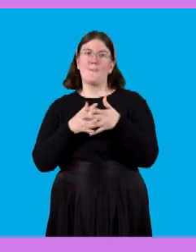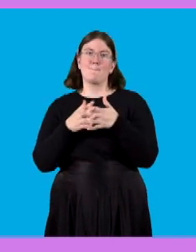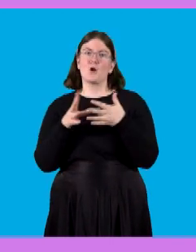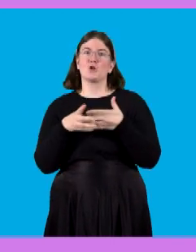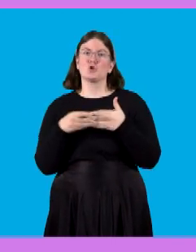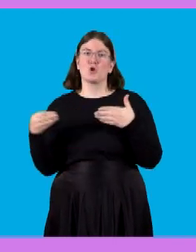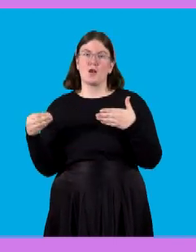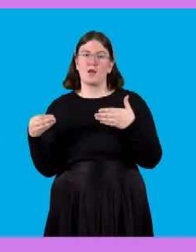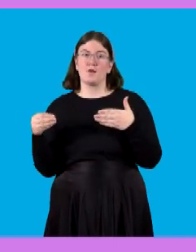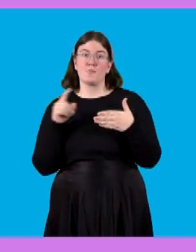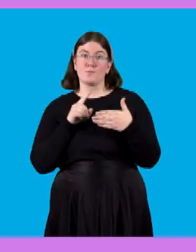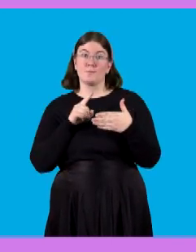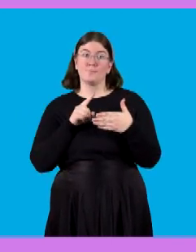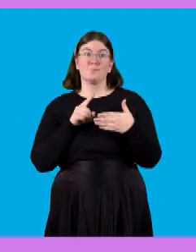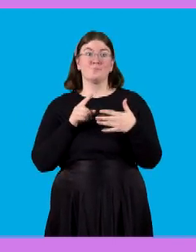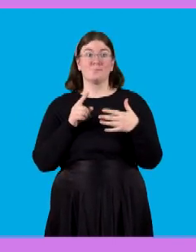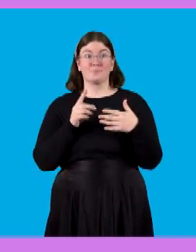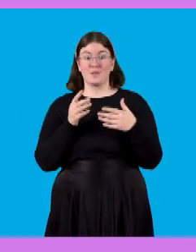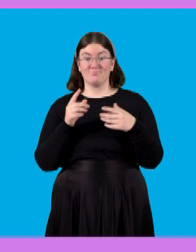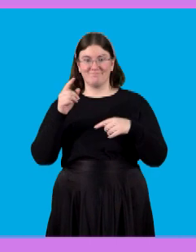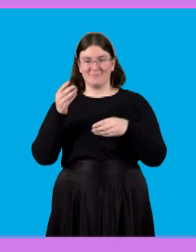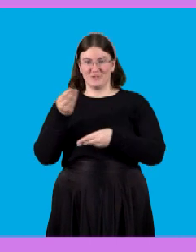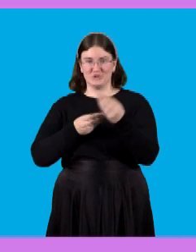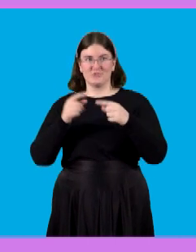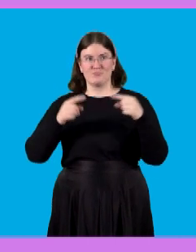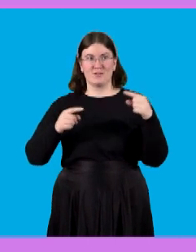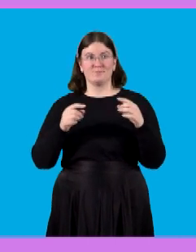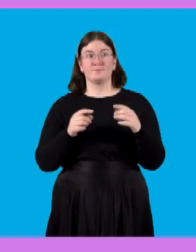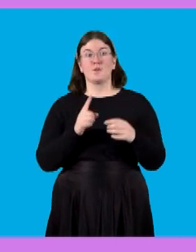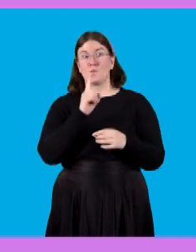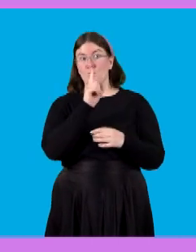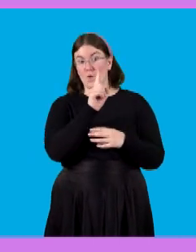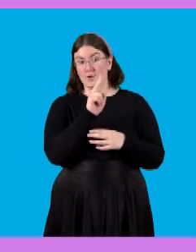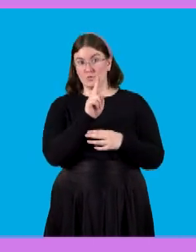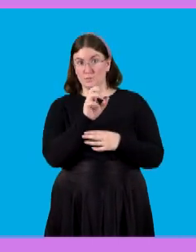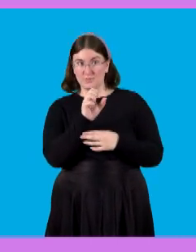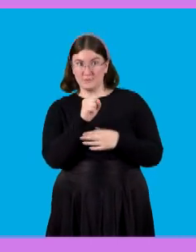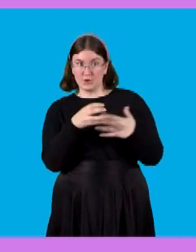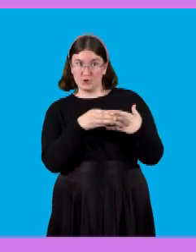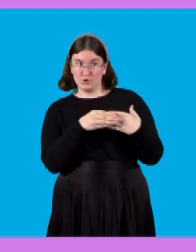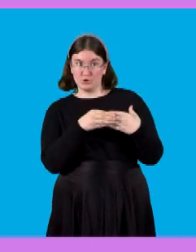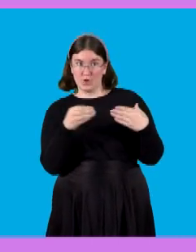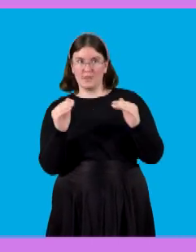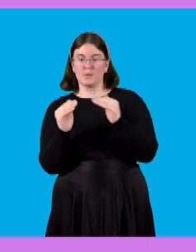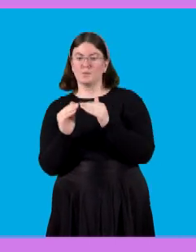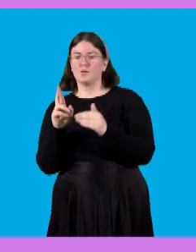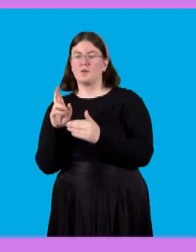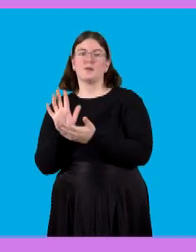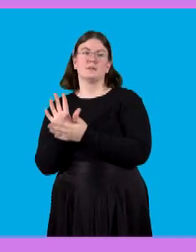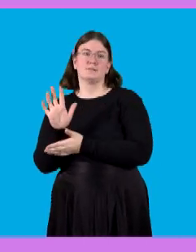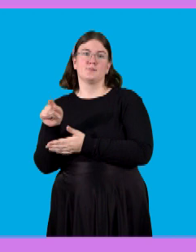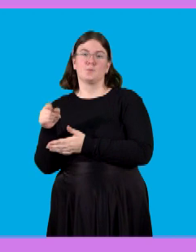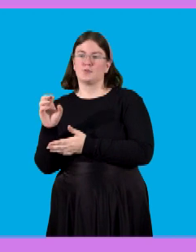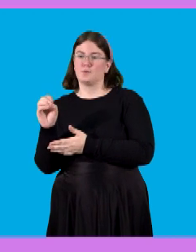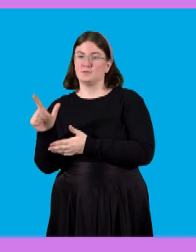rate is 1 US dollar equals 18 Rand and 7 cents. Okay, so I must exchange my 5,000 Rand into